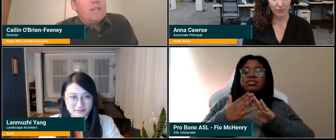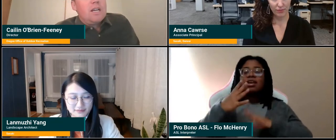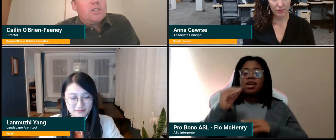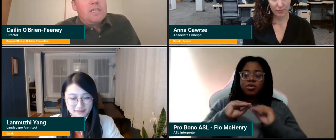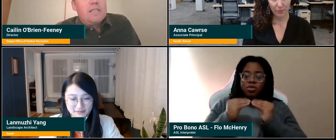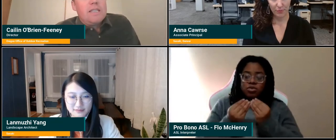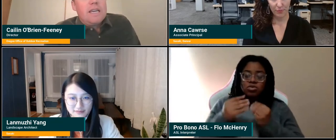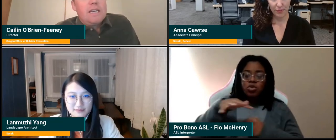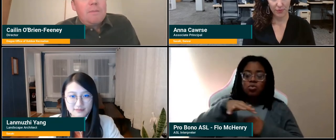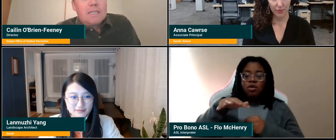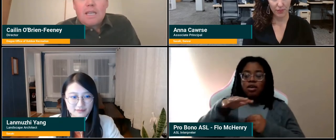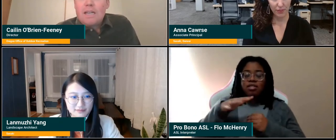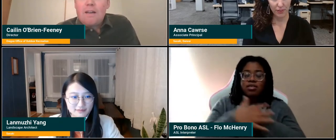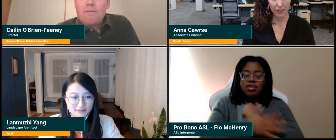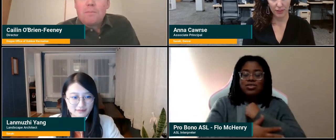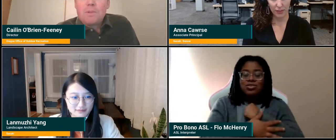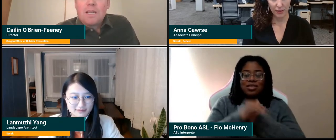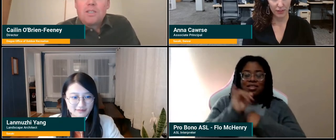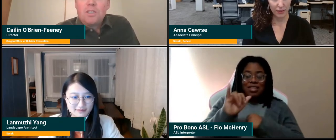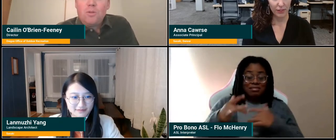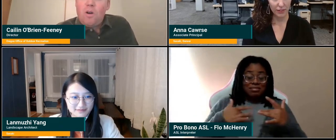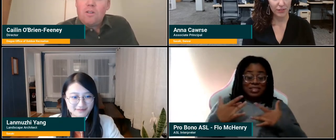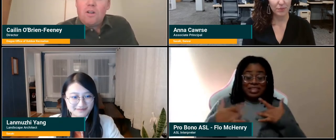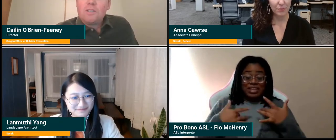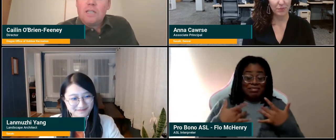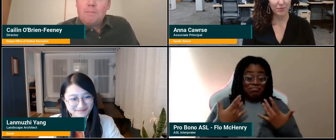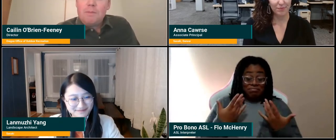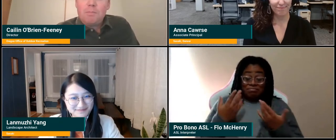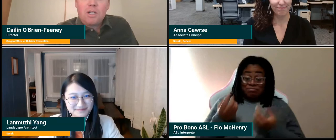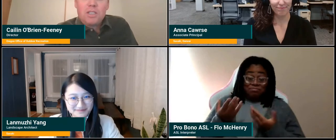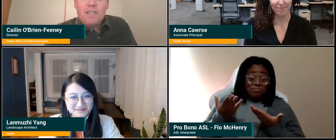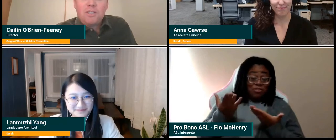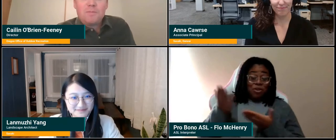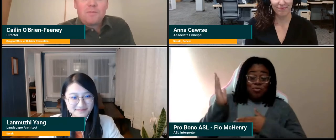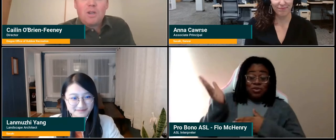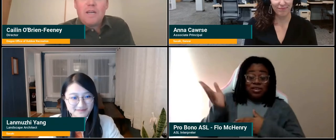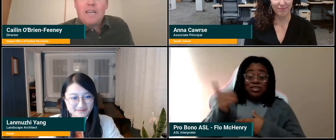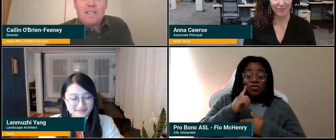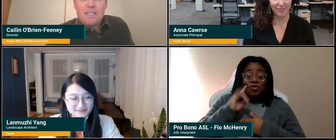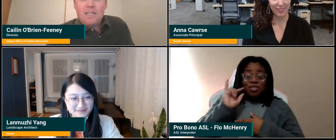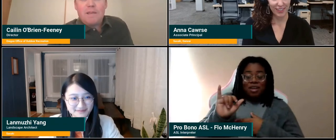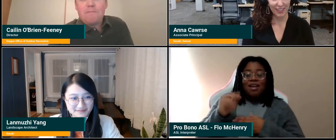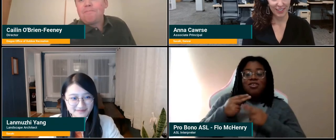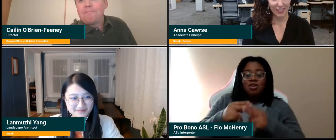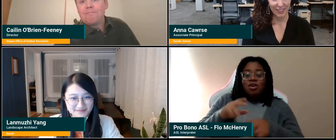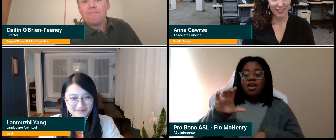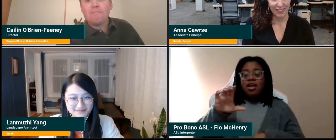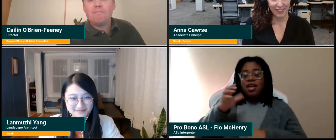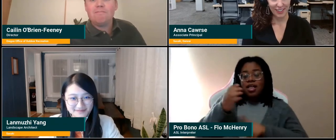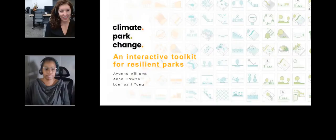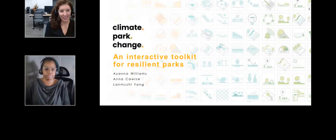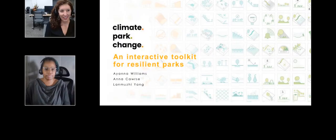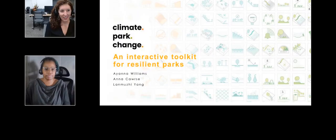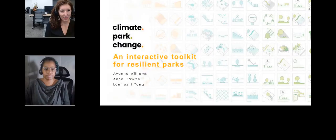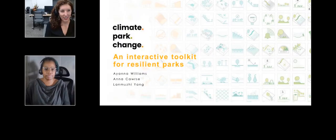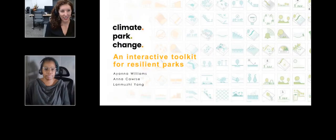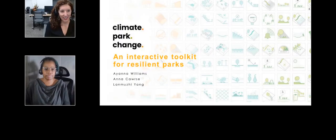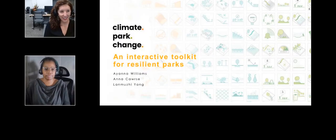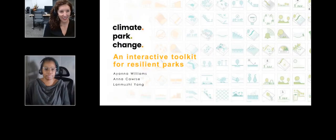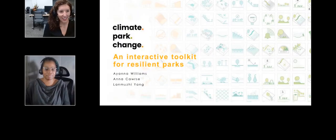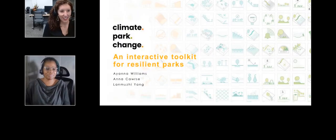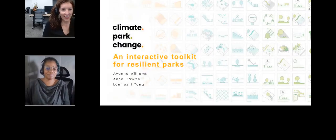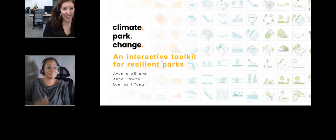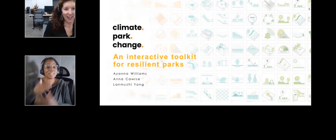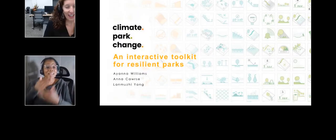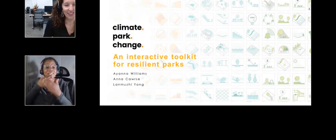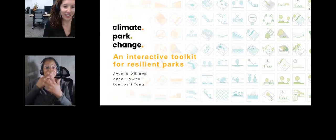organizations around the country that I'm excited to have them present to you all, called Climate Park Change. Go ahead, Anna, take it away. Great. Thank you so much,